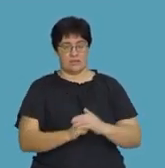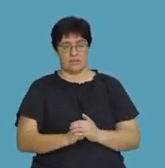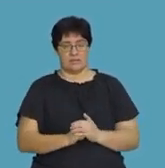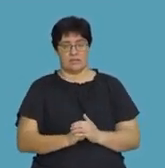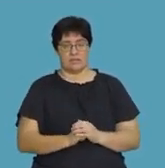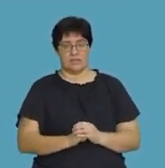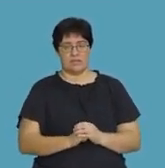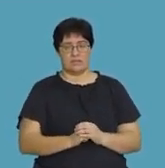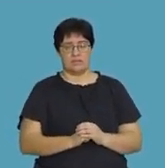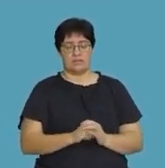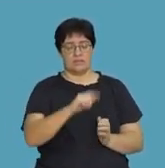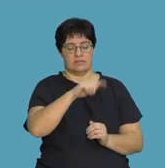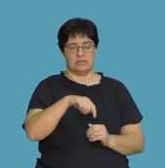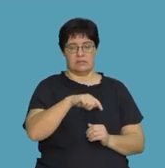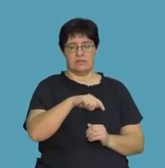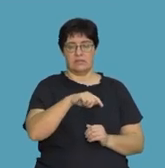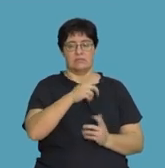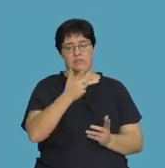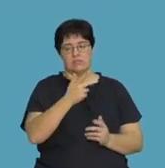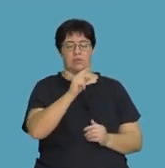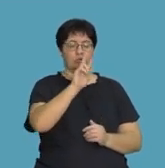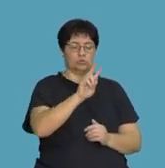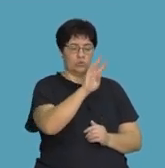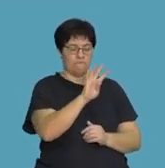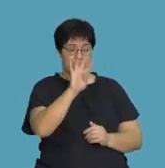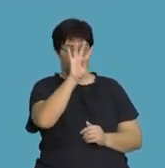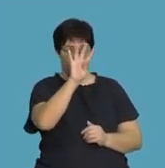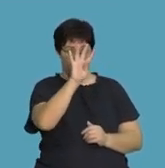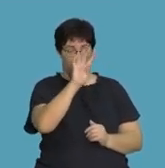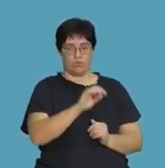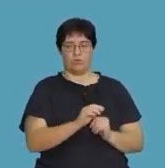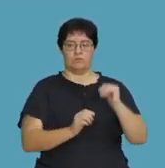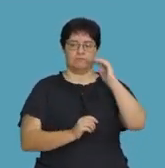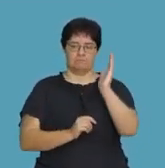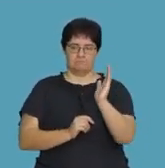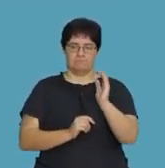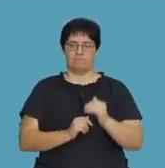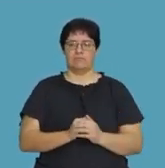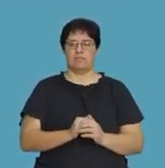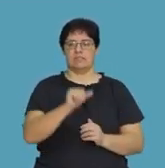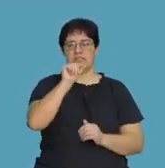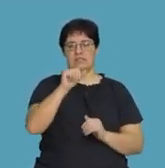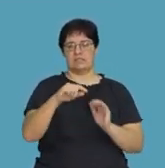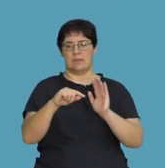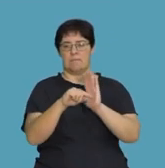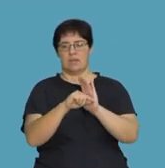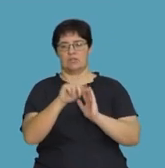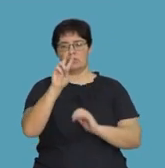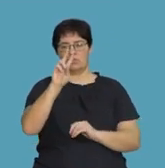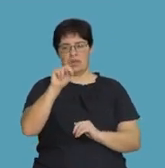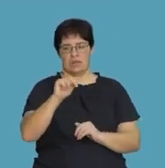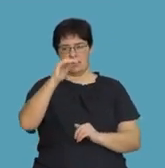is divided by, this will be 2 to the exponent of 4 into the